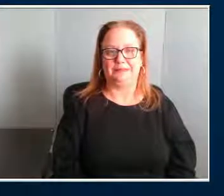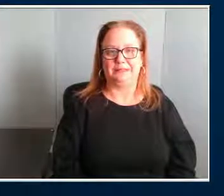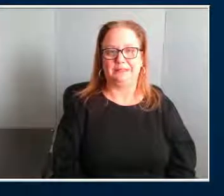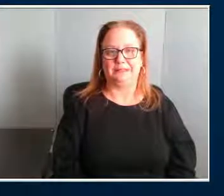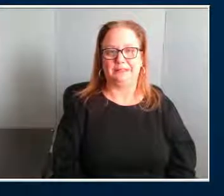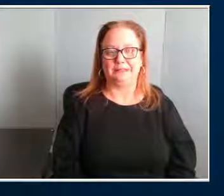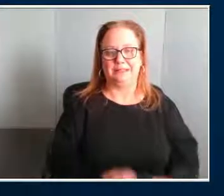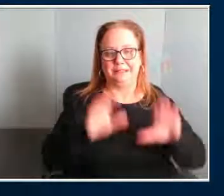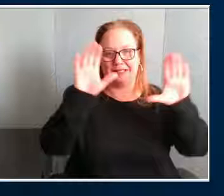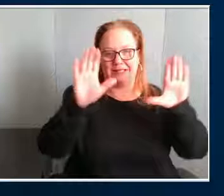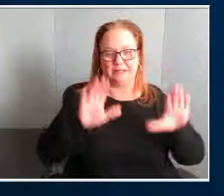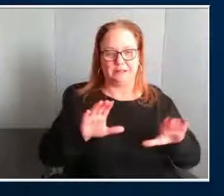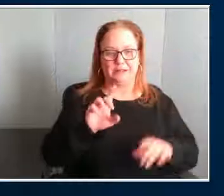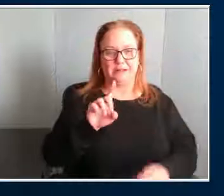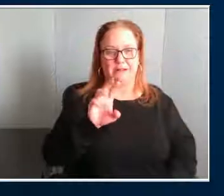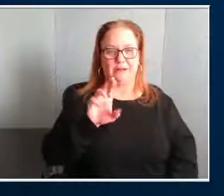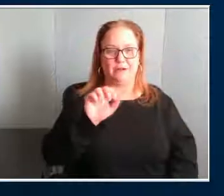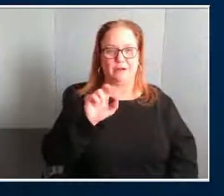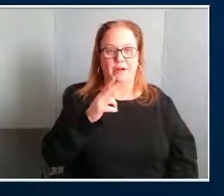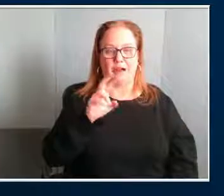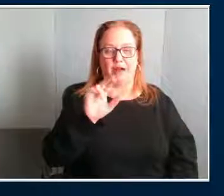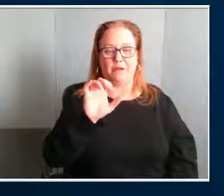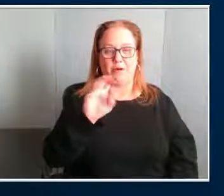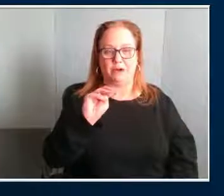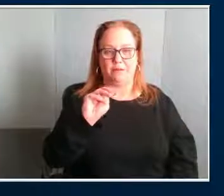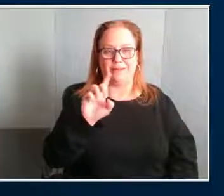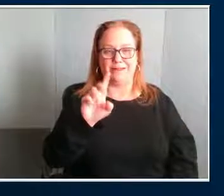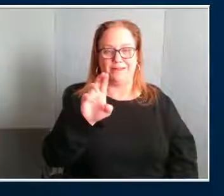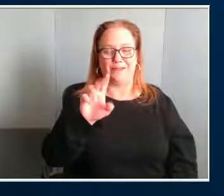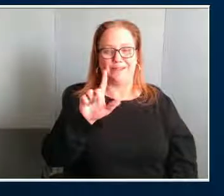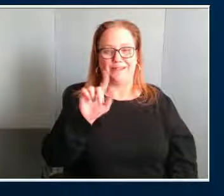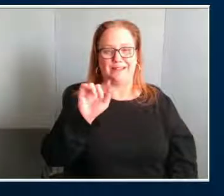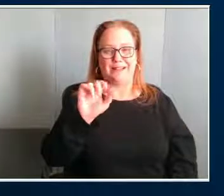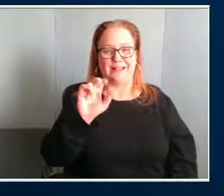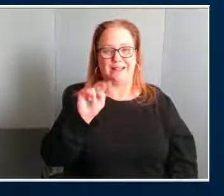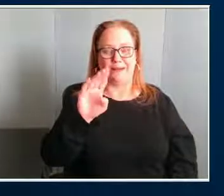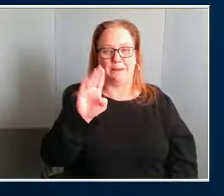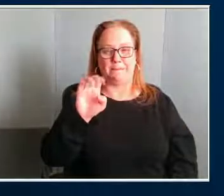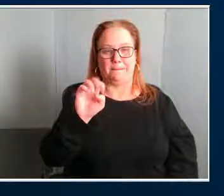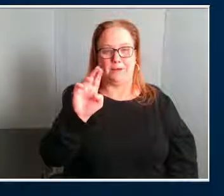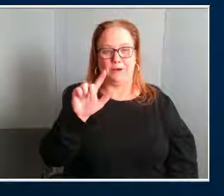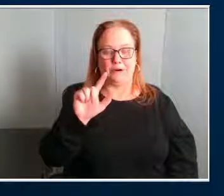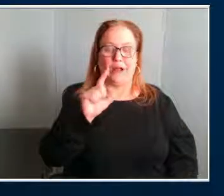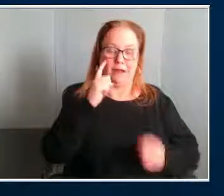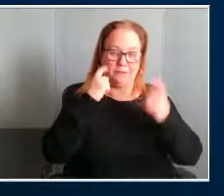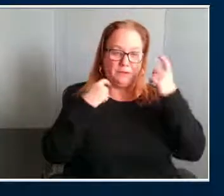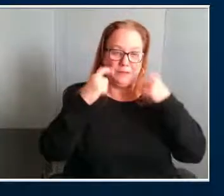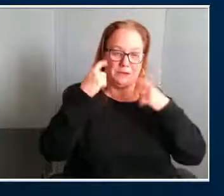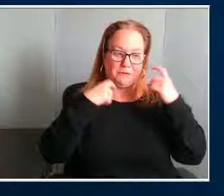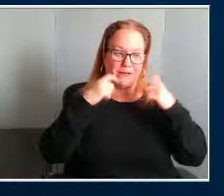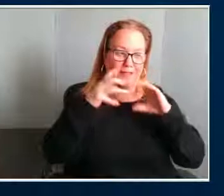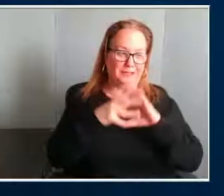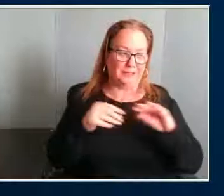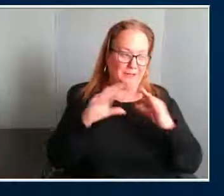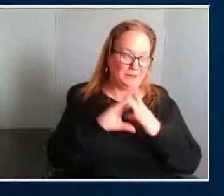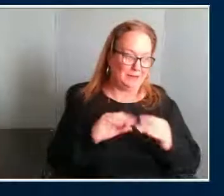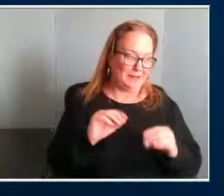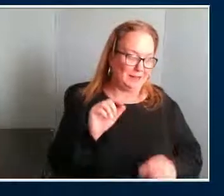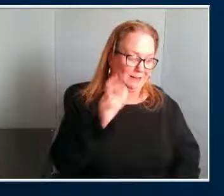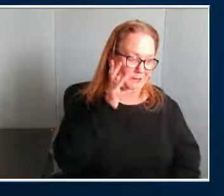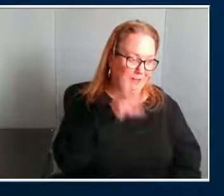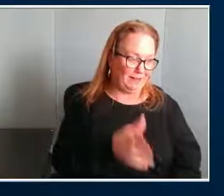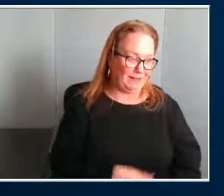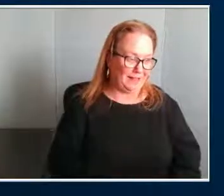That's awesome. Dr. Abraham, Dr. Lechtenberg, okay. I don't know that I can keep a dry eye about this story. Maybe you can. How does it